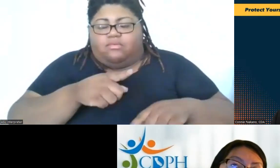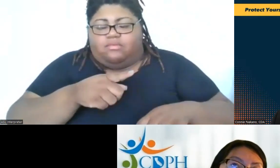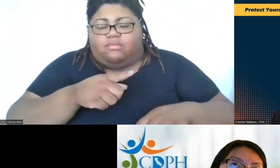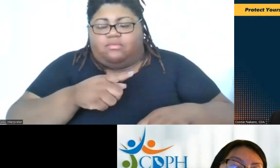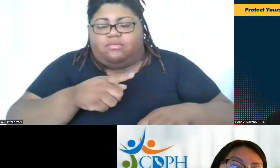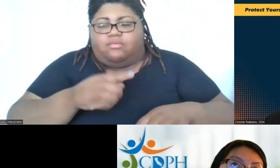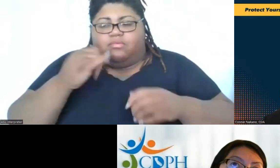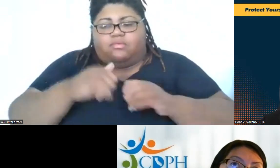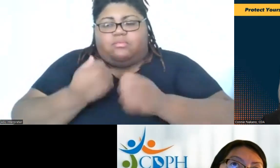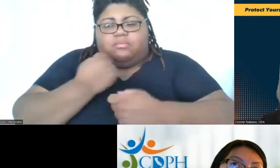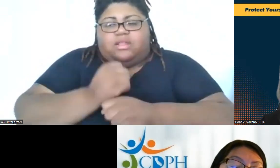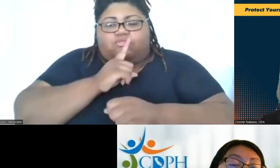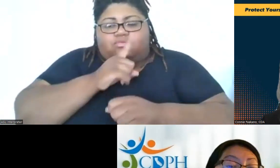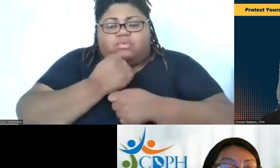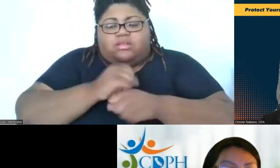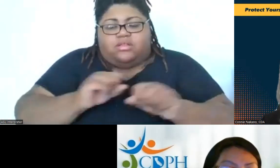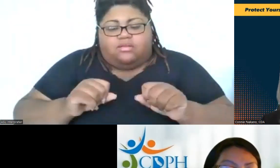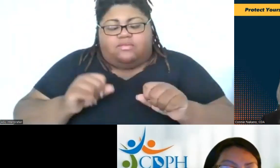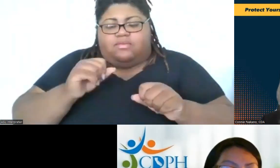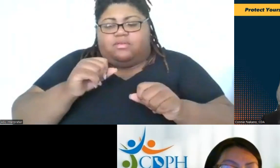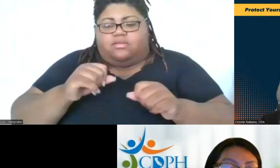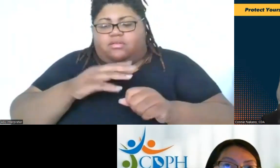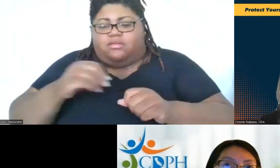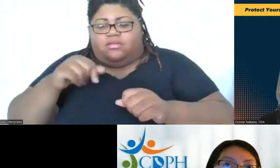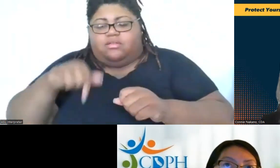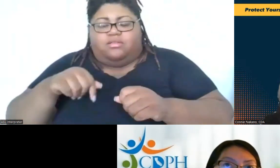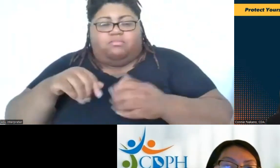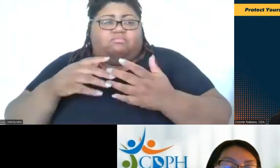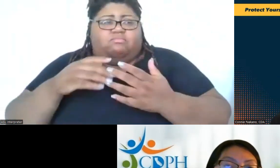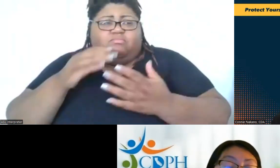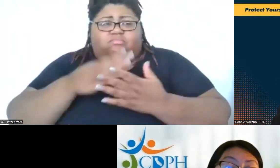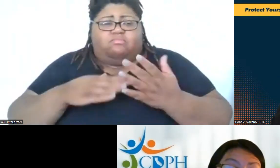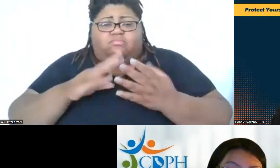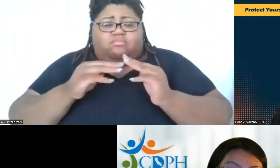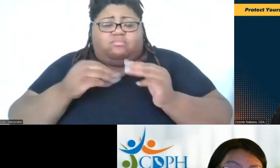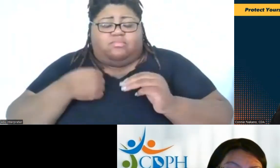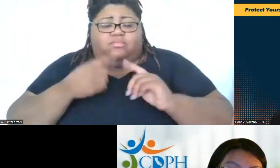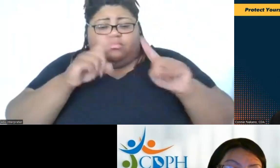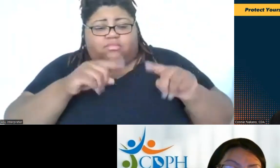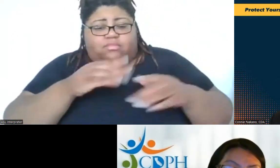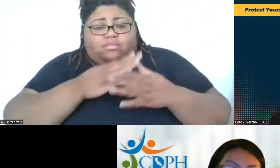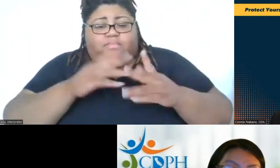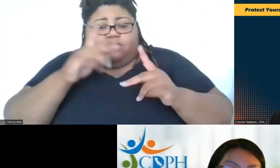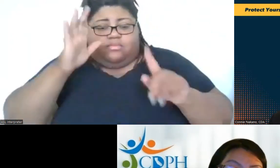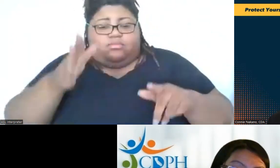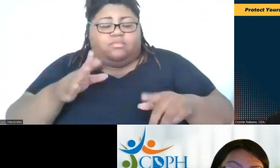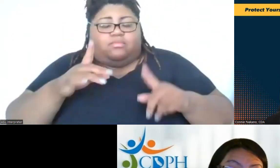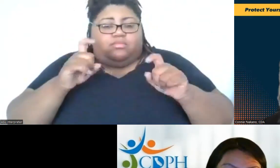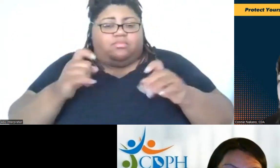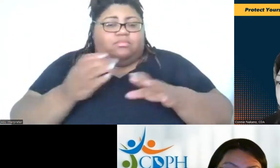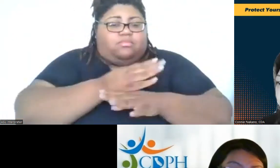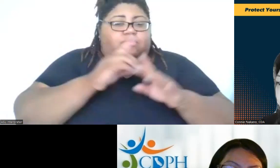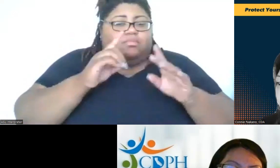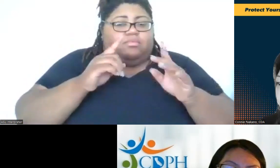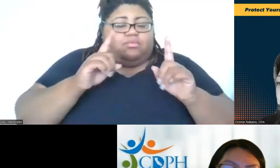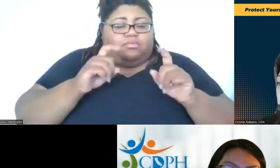If some of the meetings I take part in, folks will test before taking part